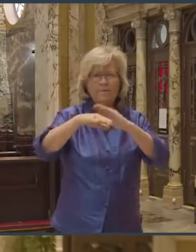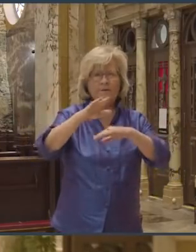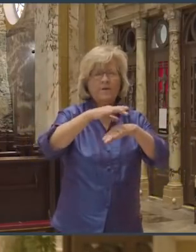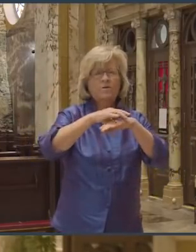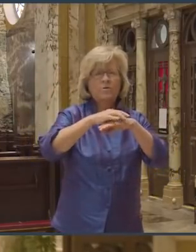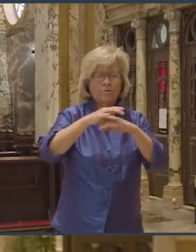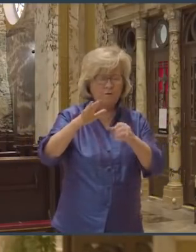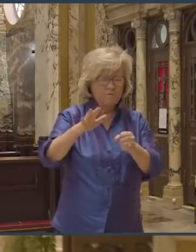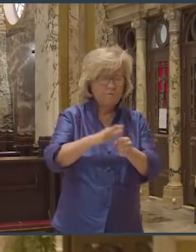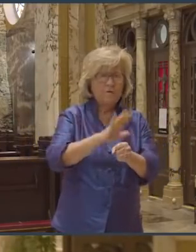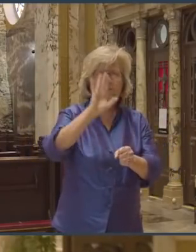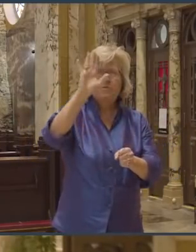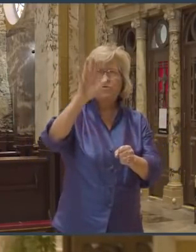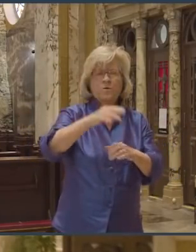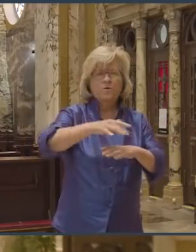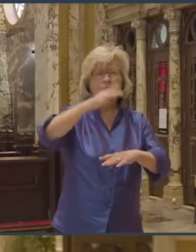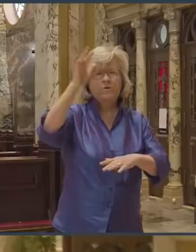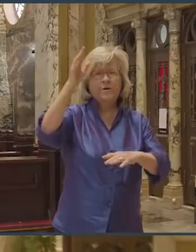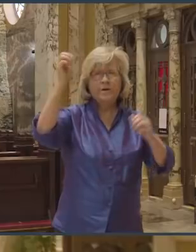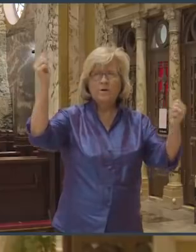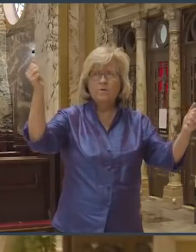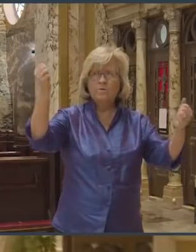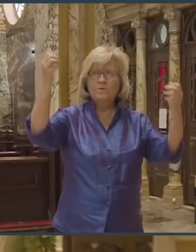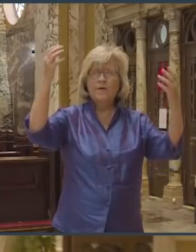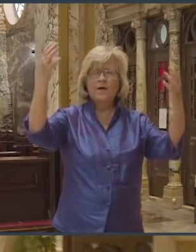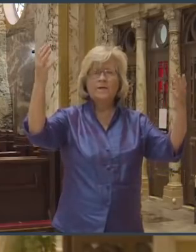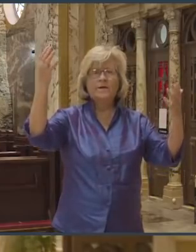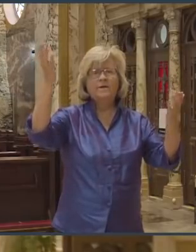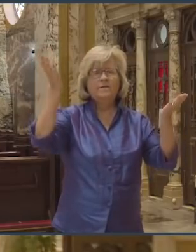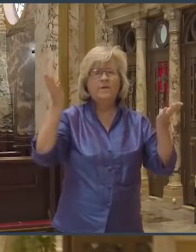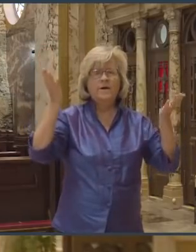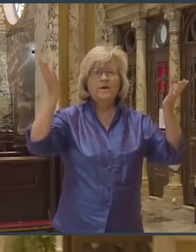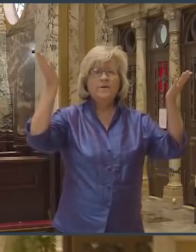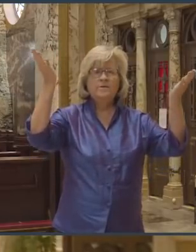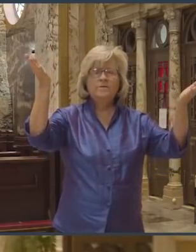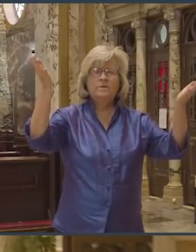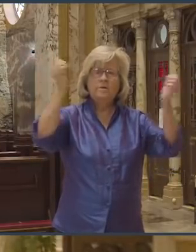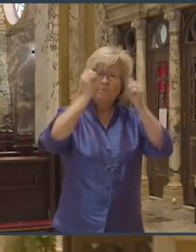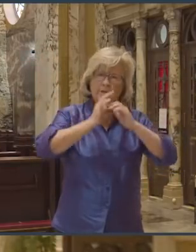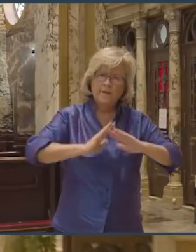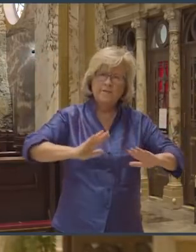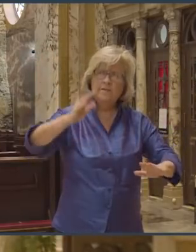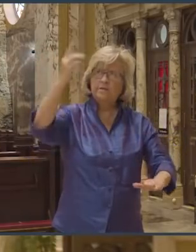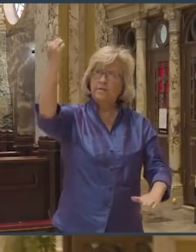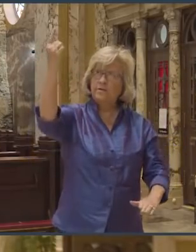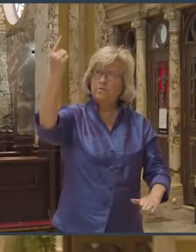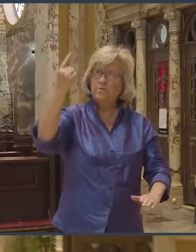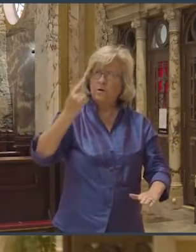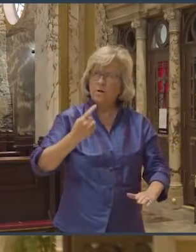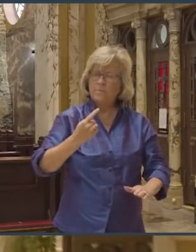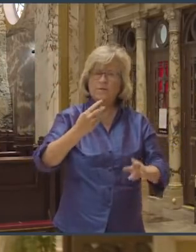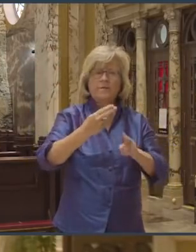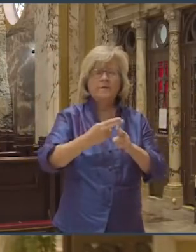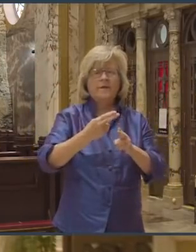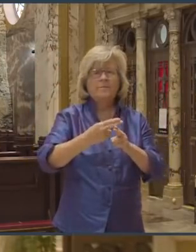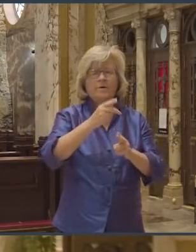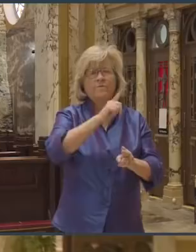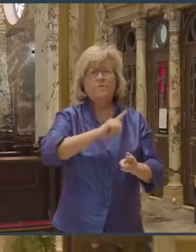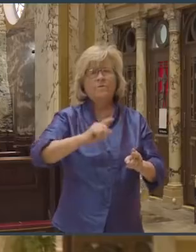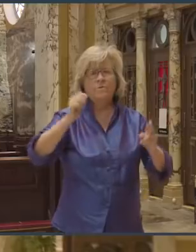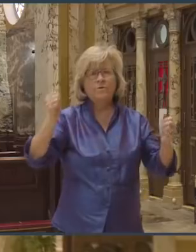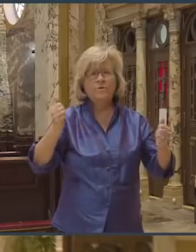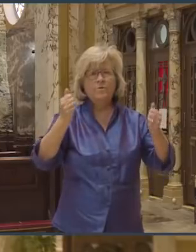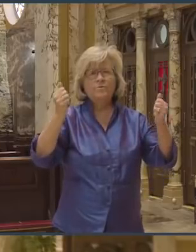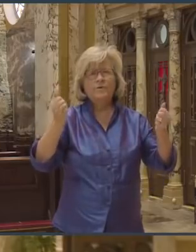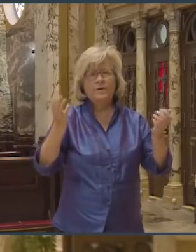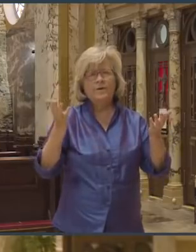of your glory. Hosanna in the highest. Blessed is he who comes in the name of the Lord. Hosanna in the highest.